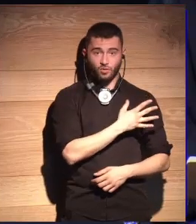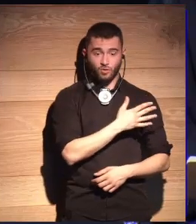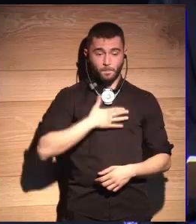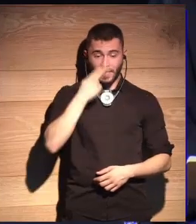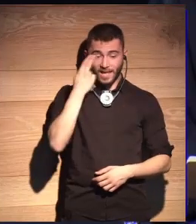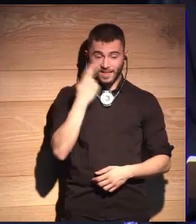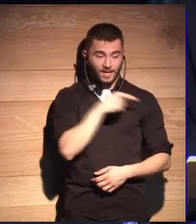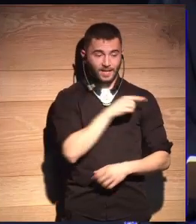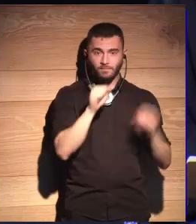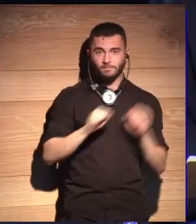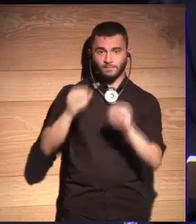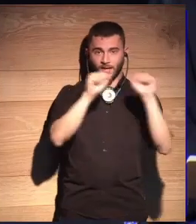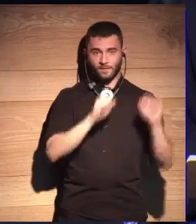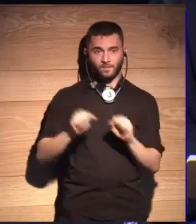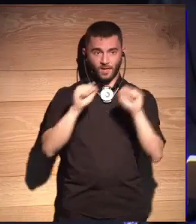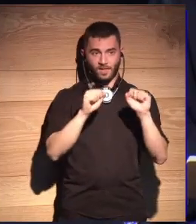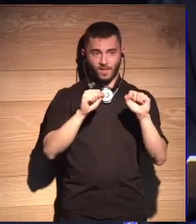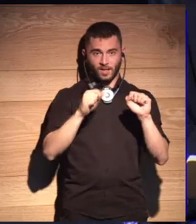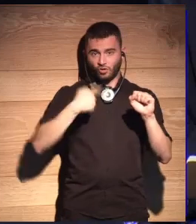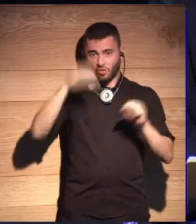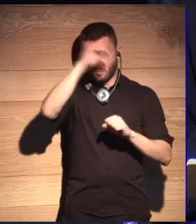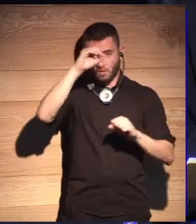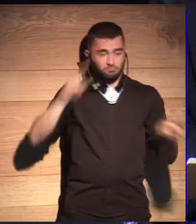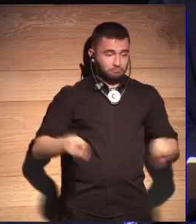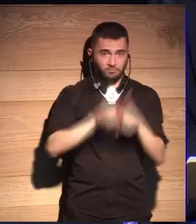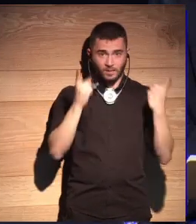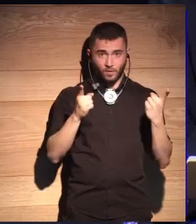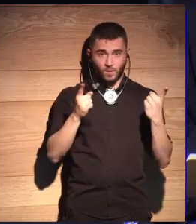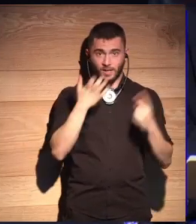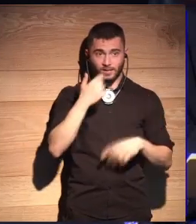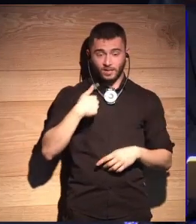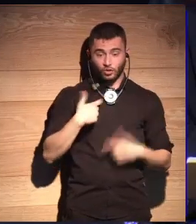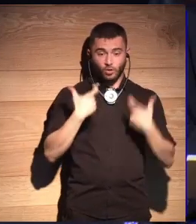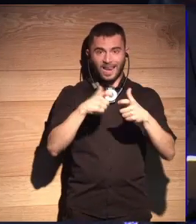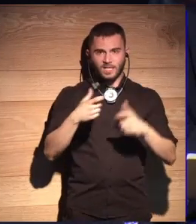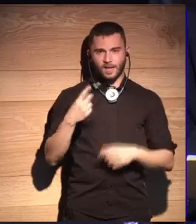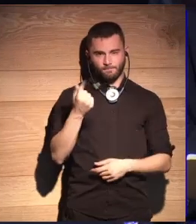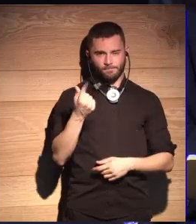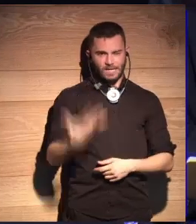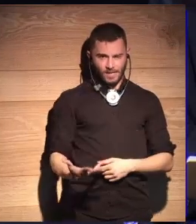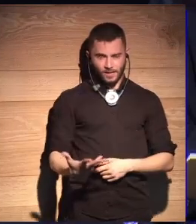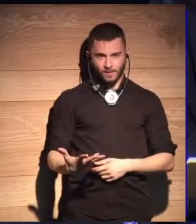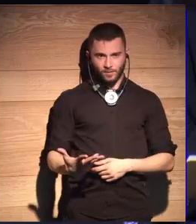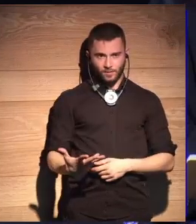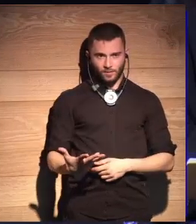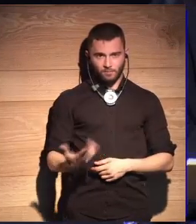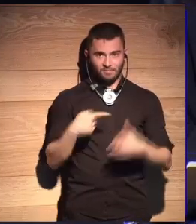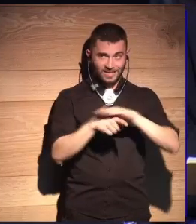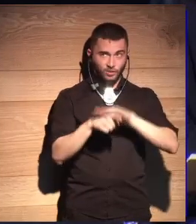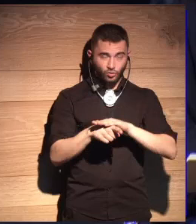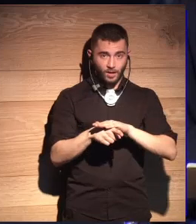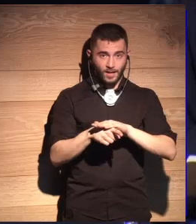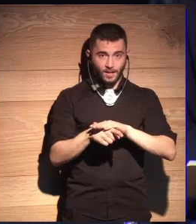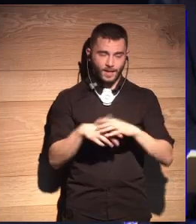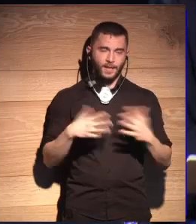I'm a member of the bourgeois managerial class, I can rely on certain entities such as the trade bodies,